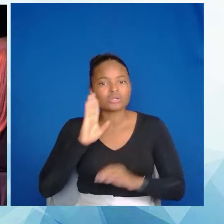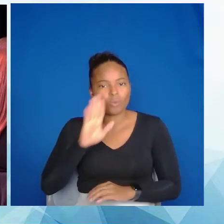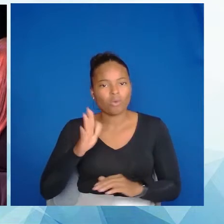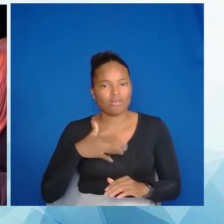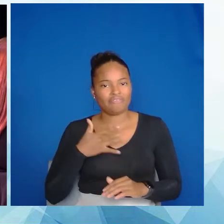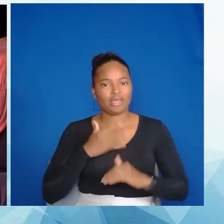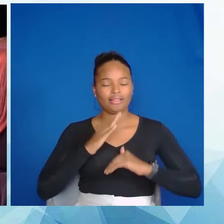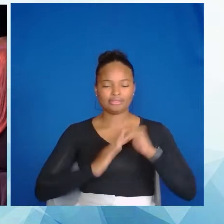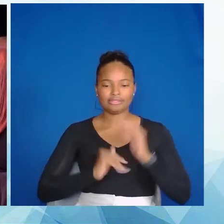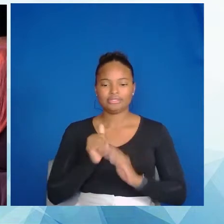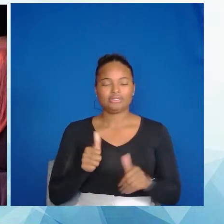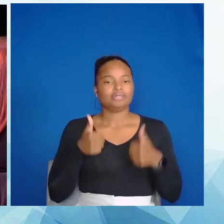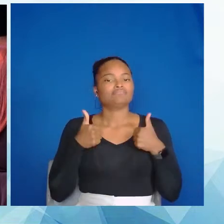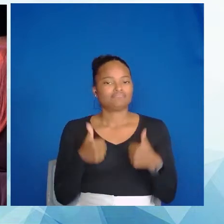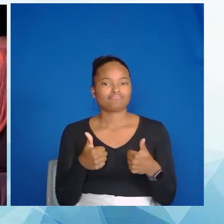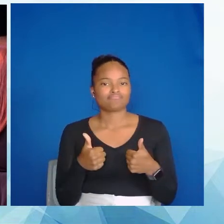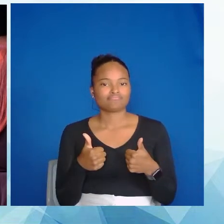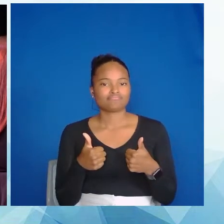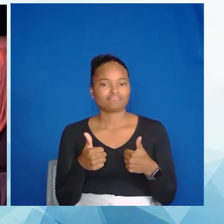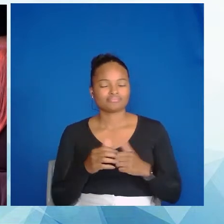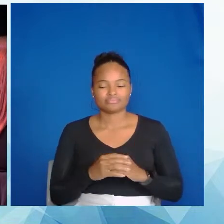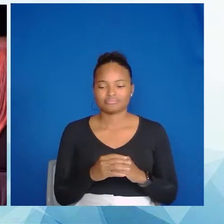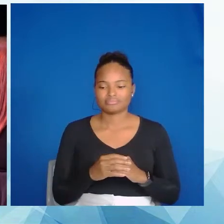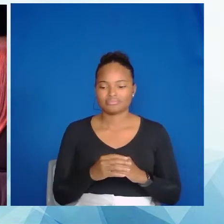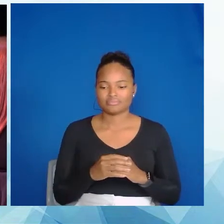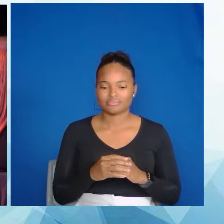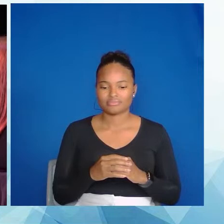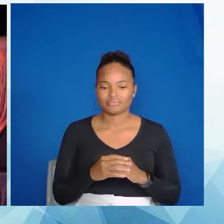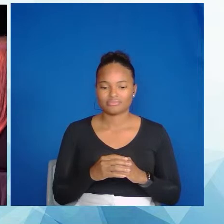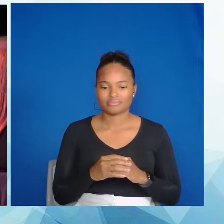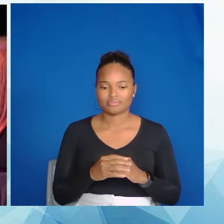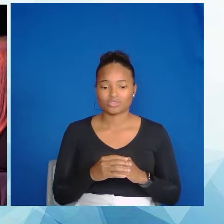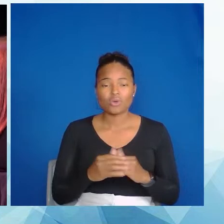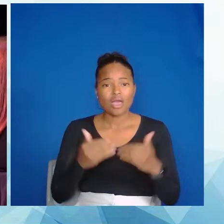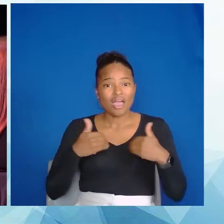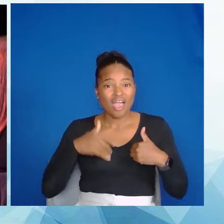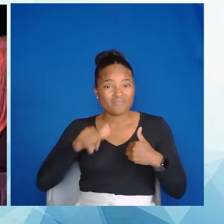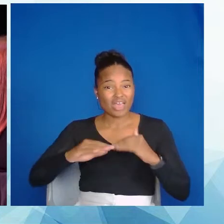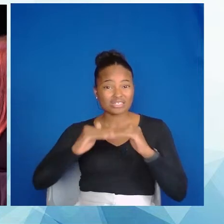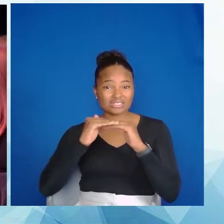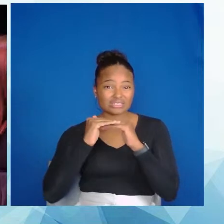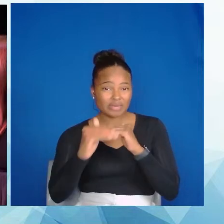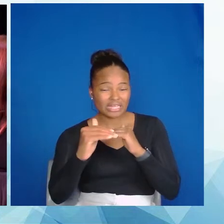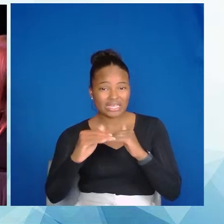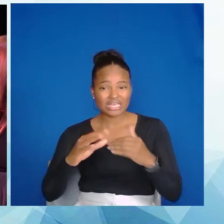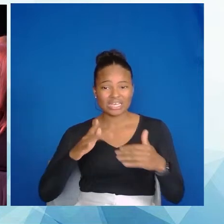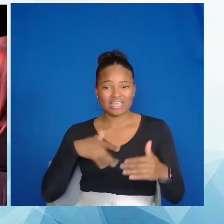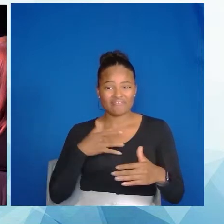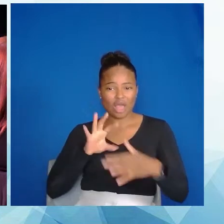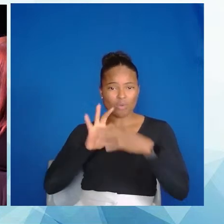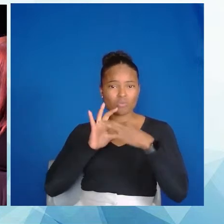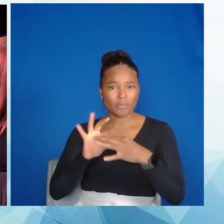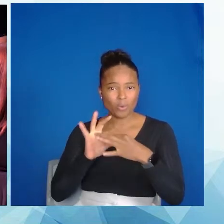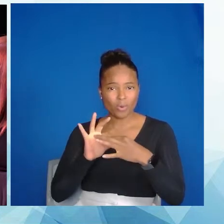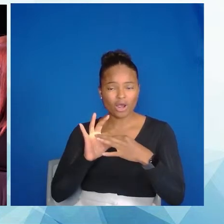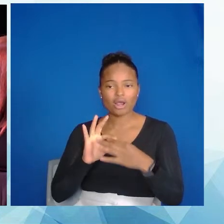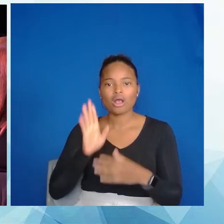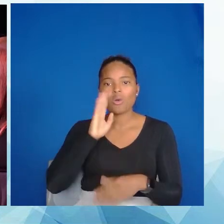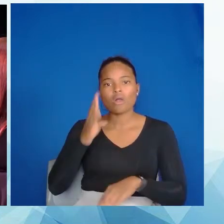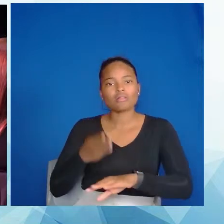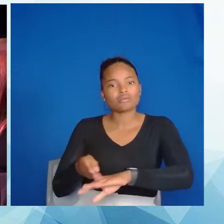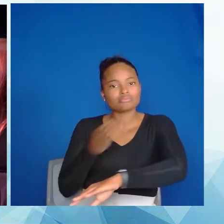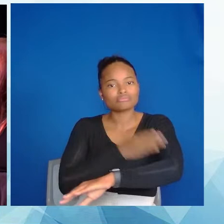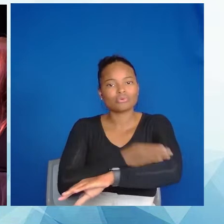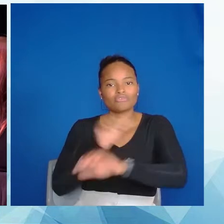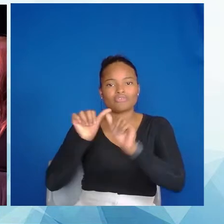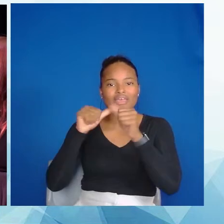transparency. So to have that stability and connectedness, that will improve our agency's culture